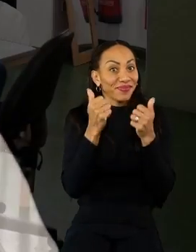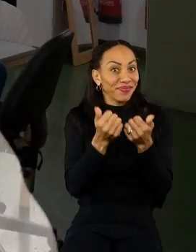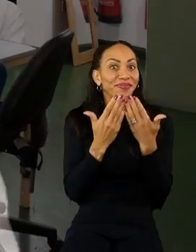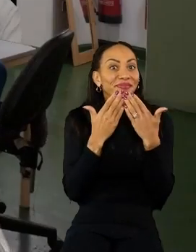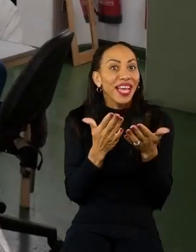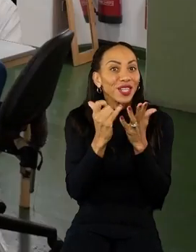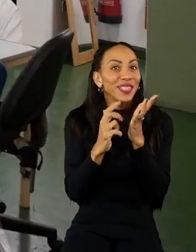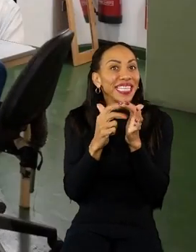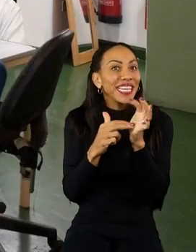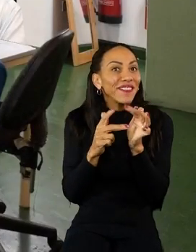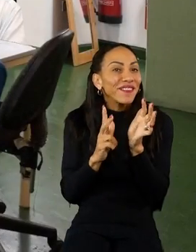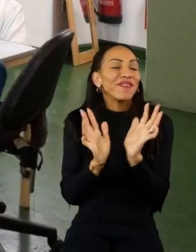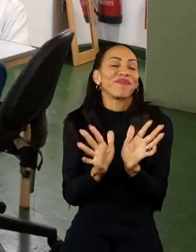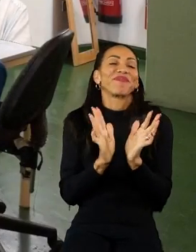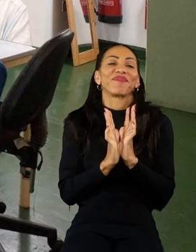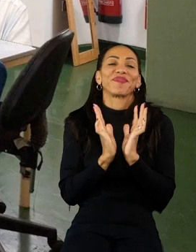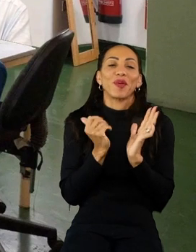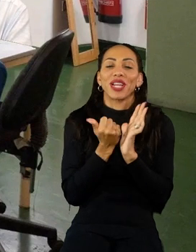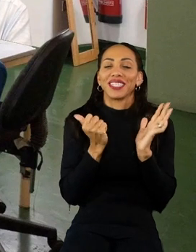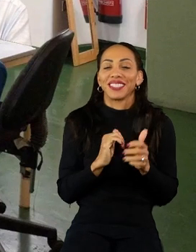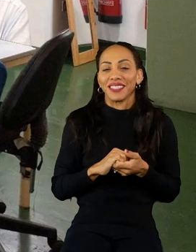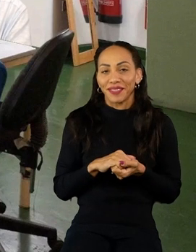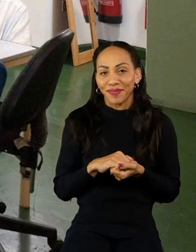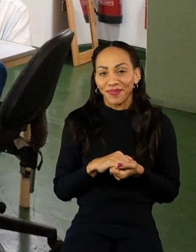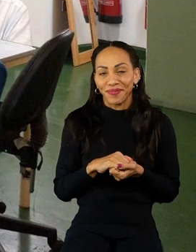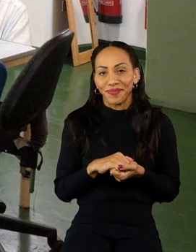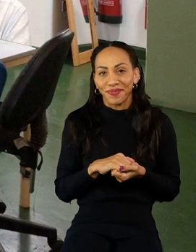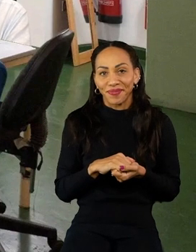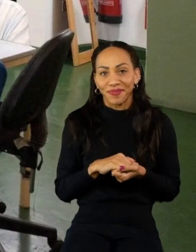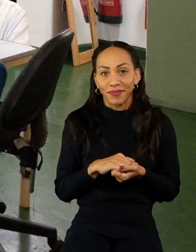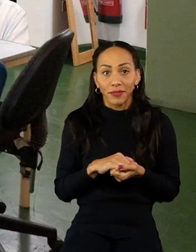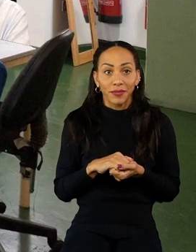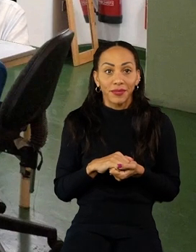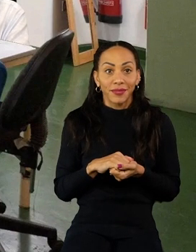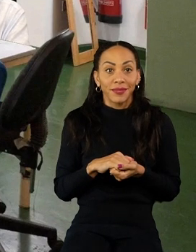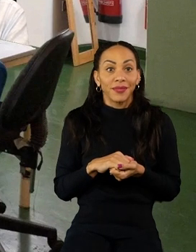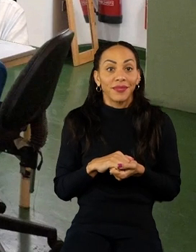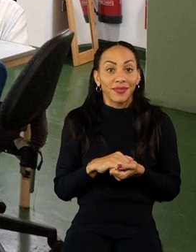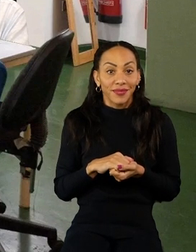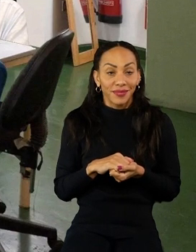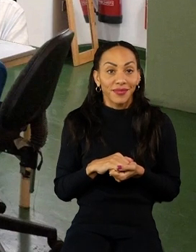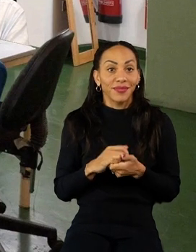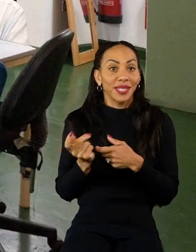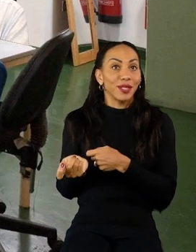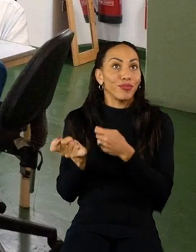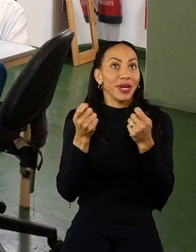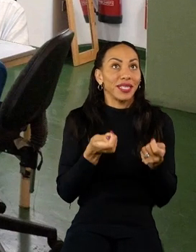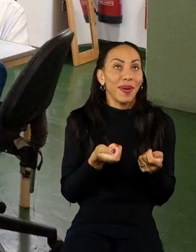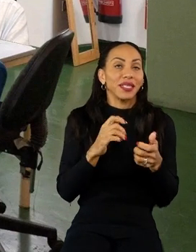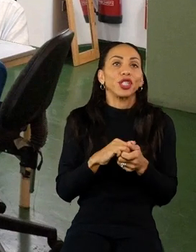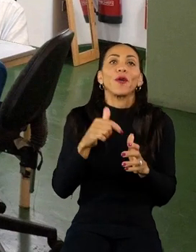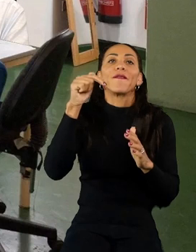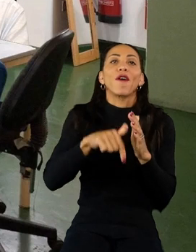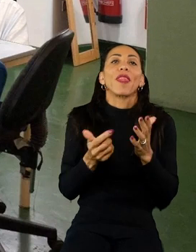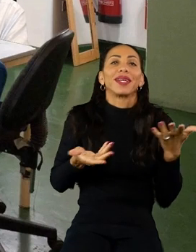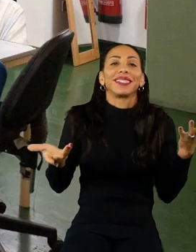work. Great. Thank you, Steve. Brilliant. that